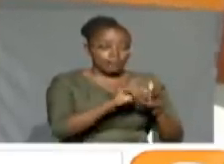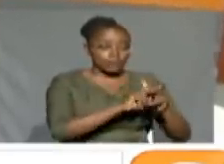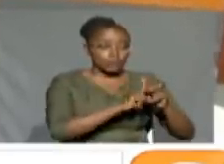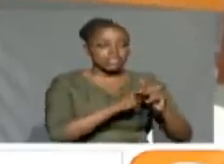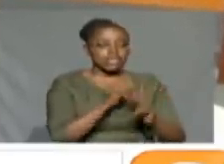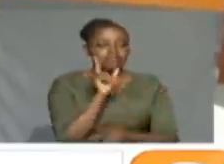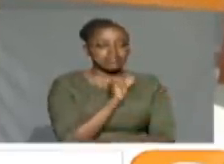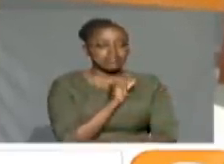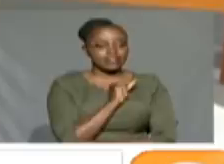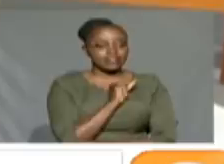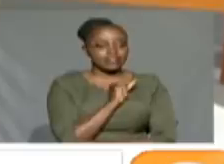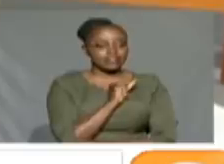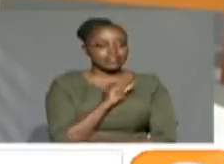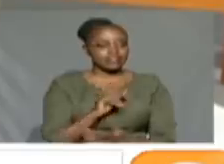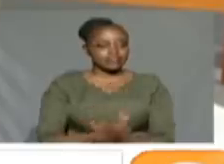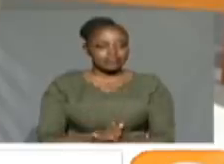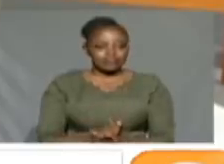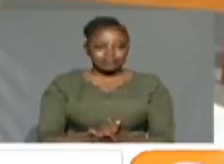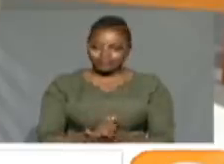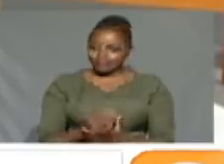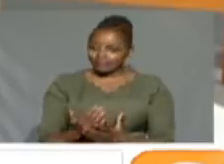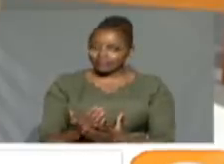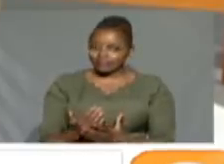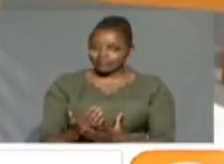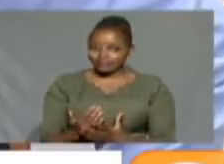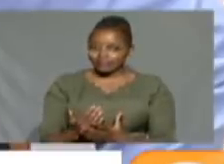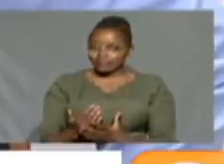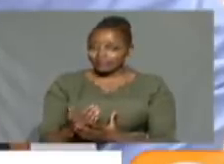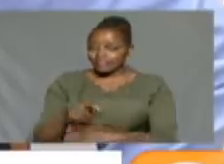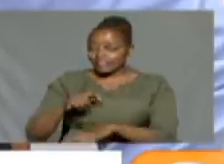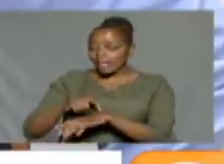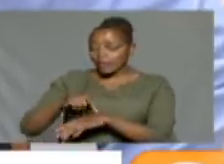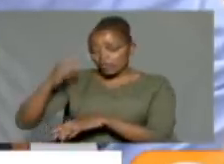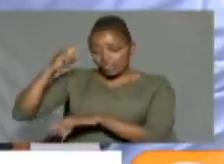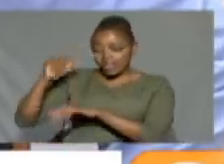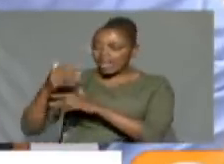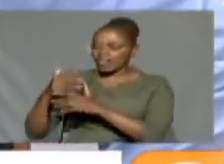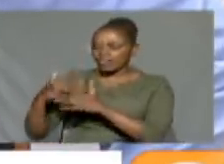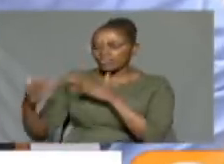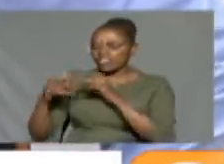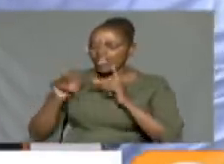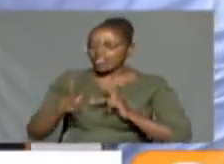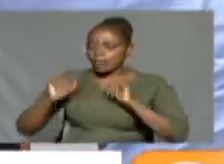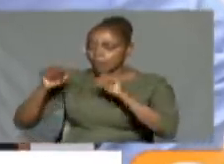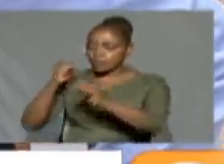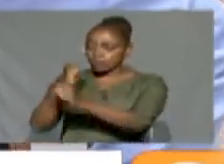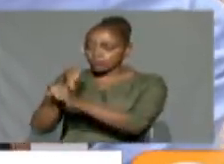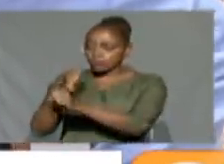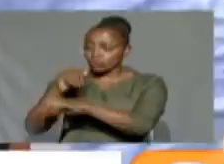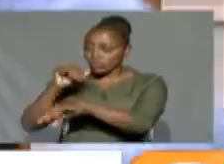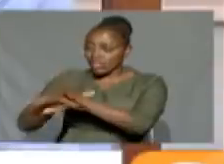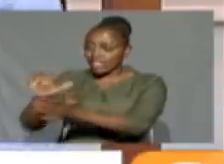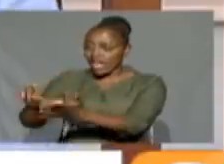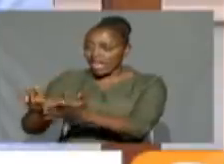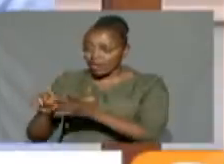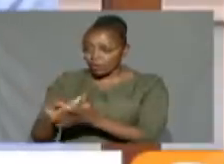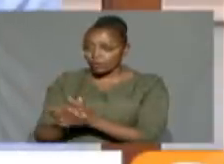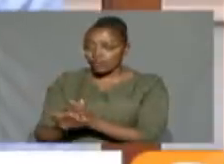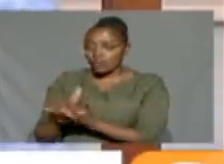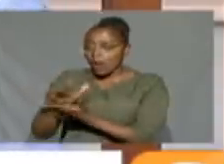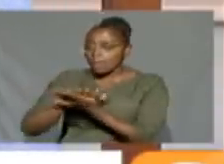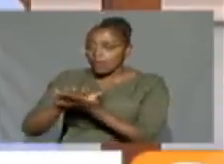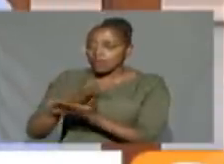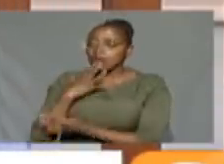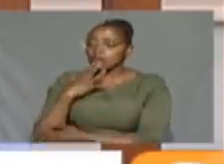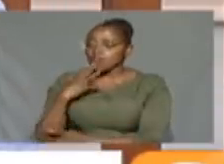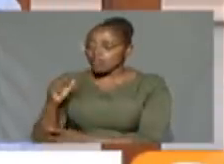Good Lord. Yeah. Look, and when you think of the things that people could do to get a loan, for instance, okay, minimum was